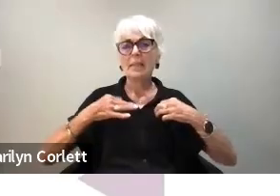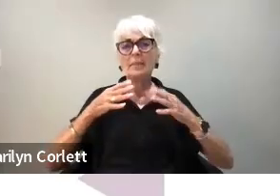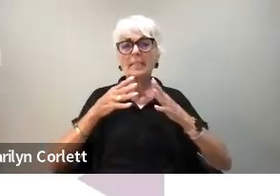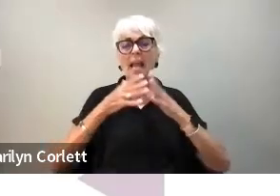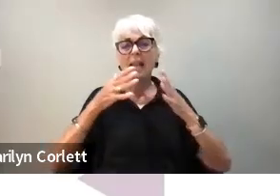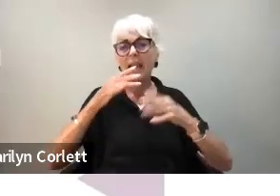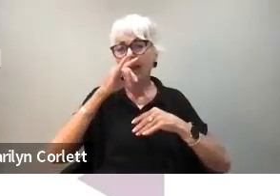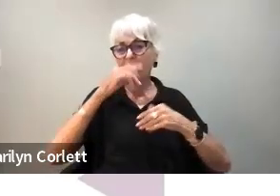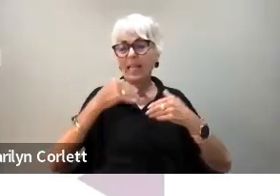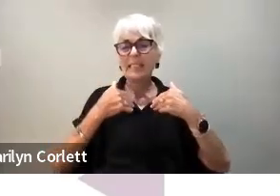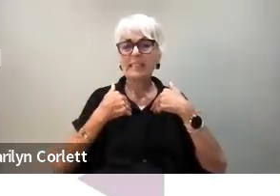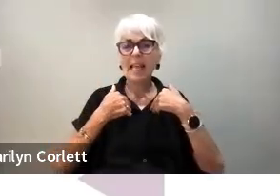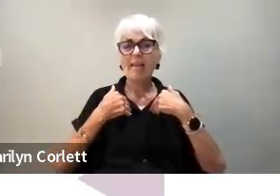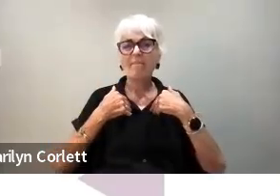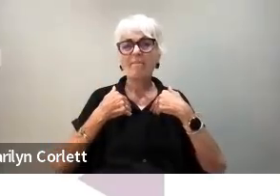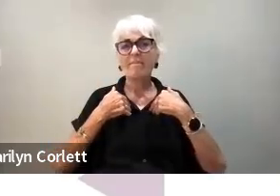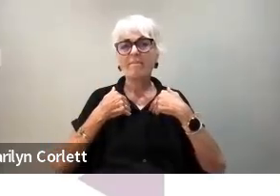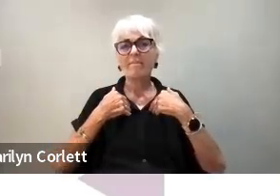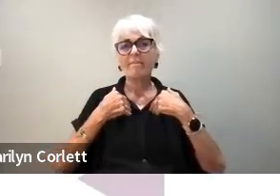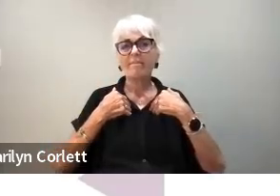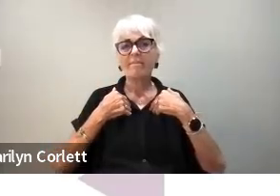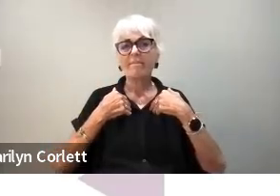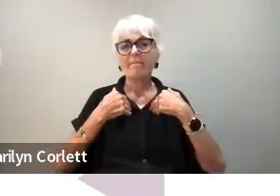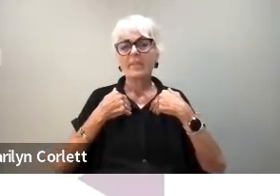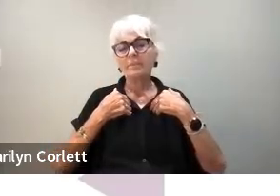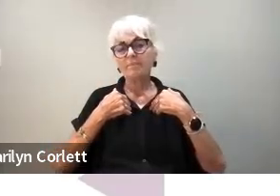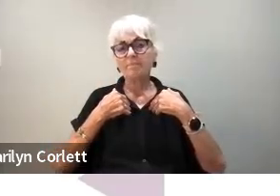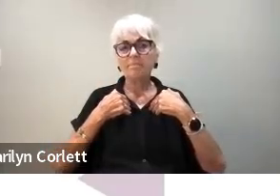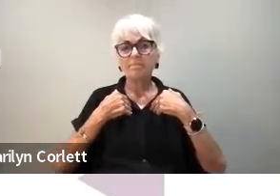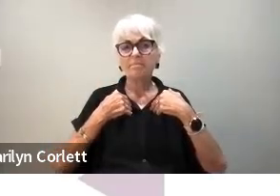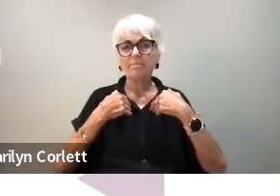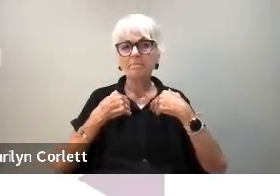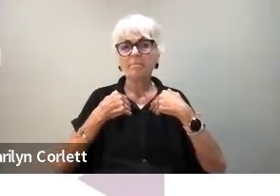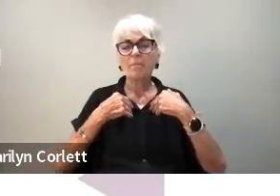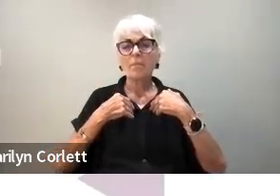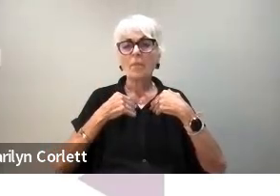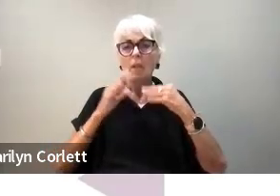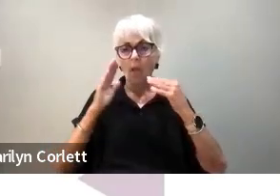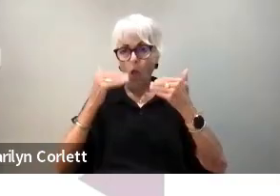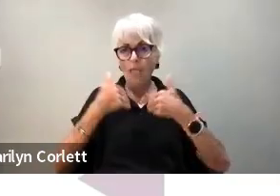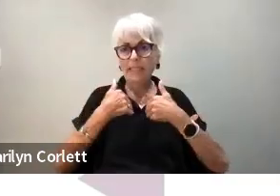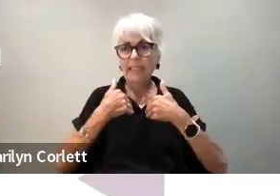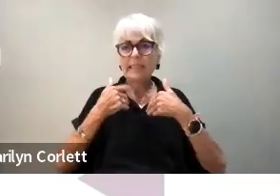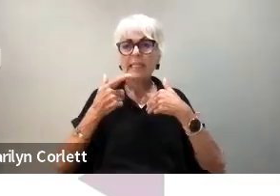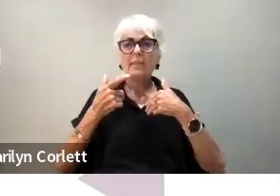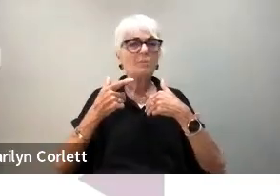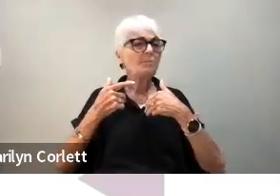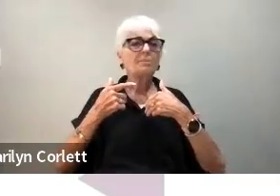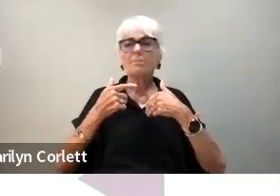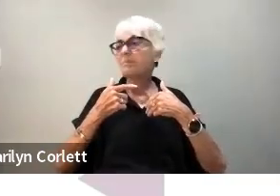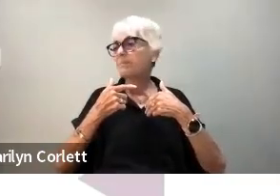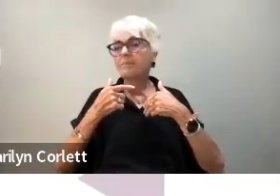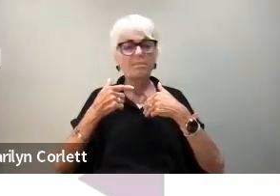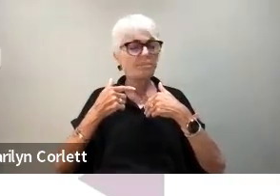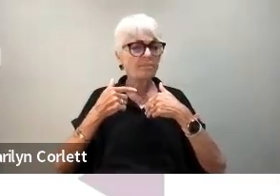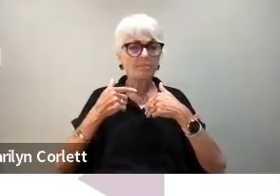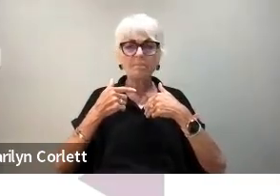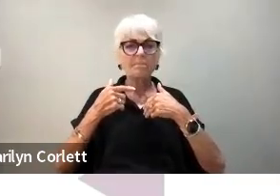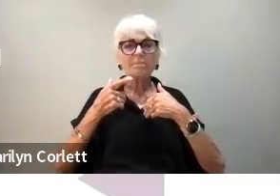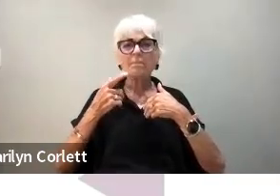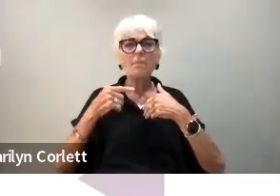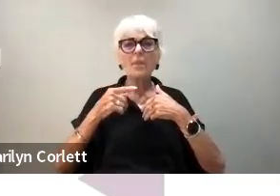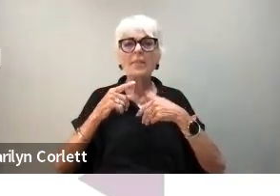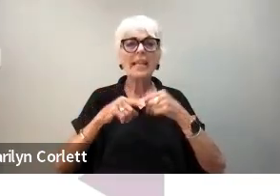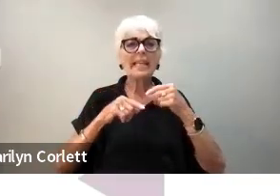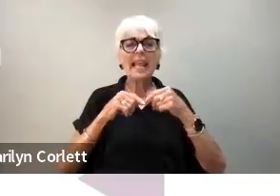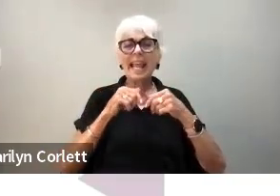of kids who are autistic, might not be able to stand, like they cannot